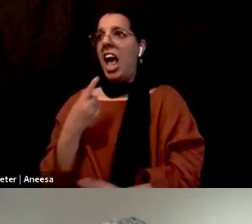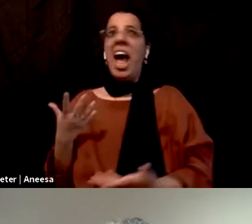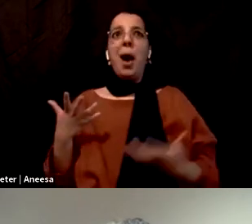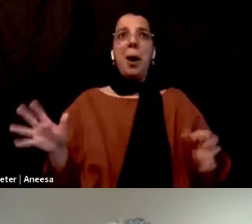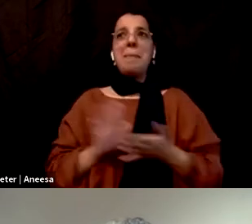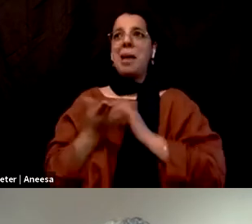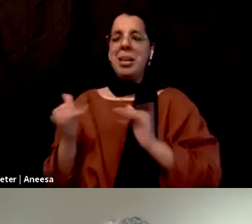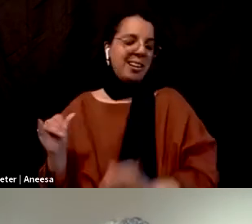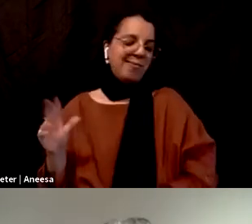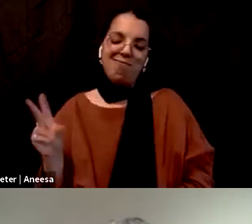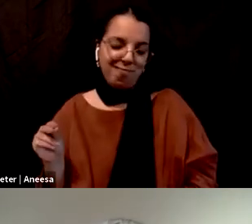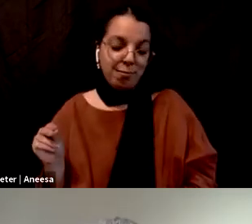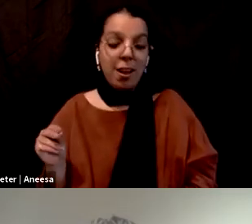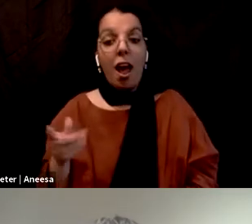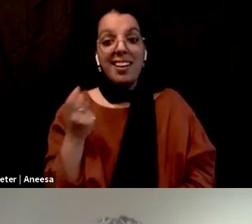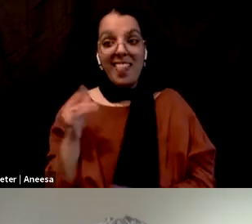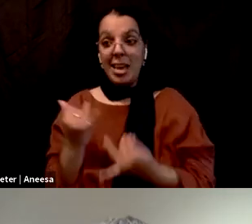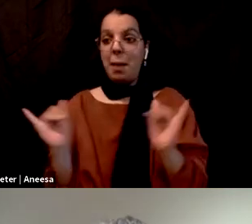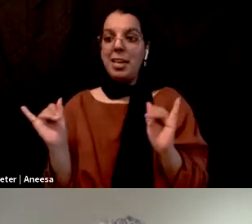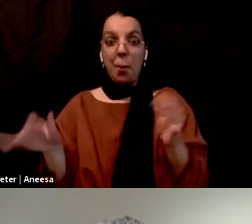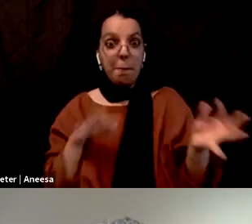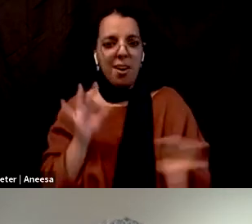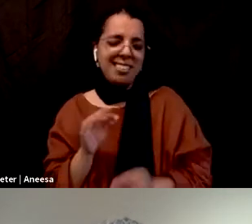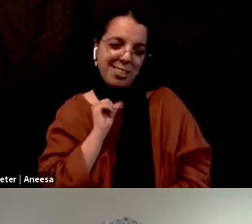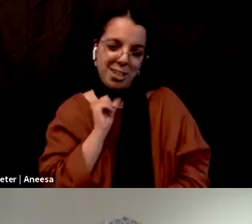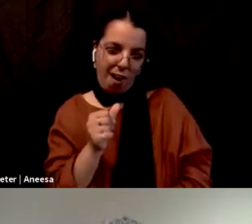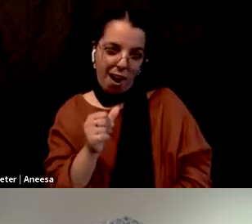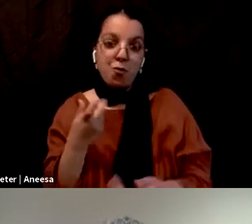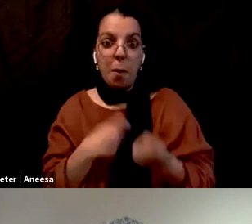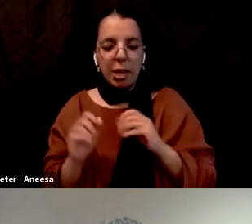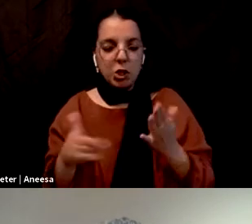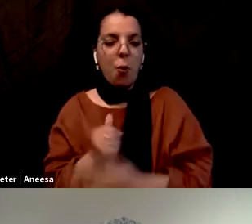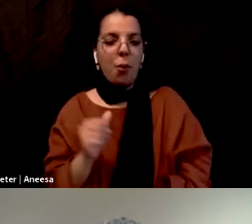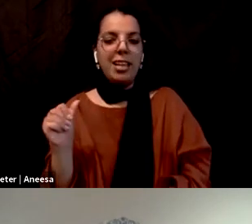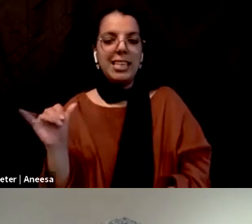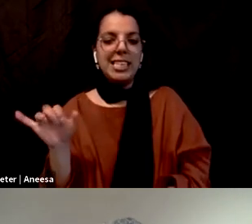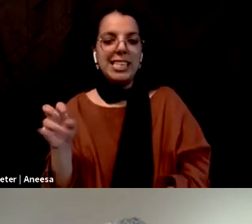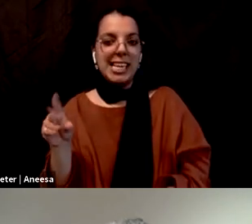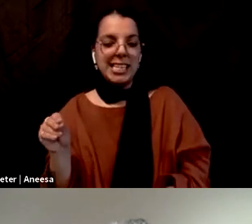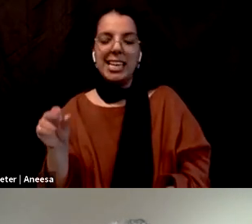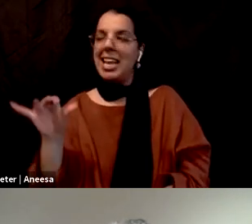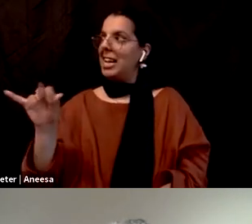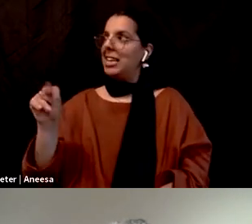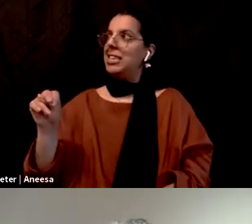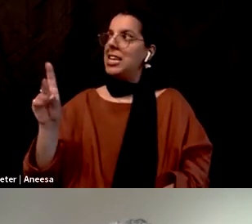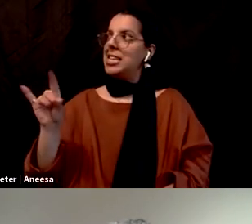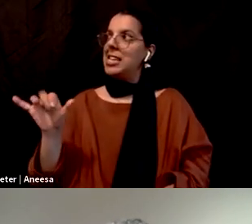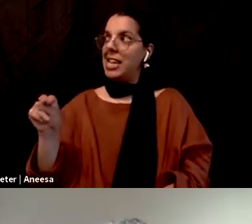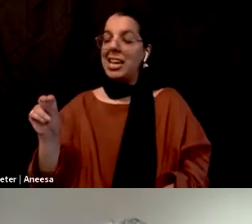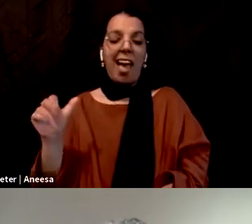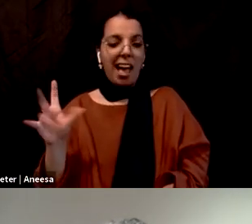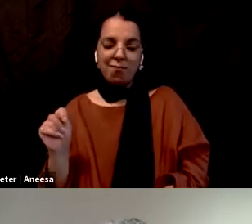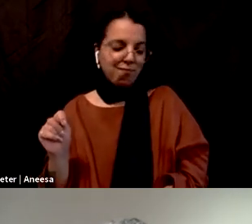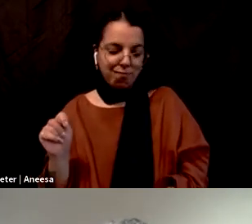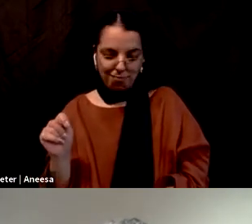Does it replace the whole Indian Act? Absolutely not, unfortunately. you know, should we be going farther and striving